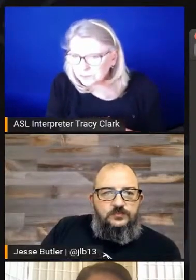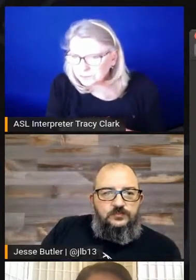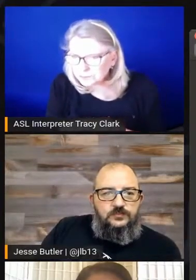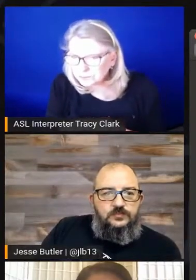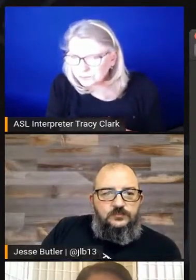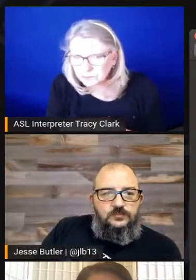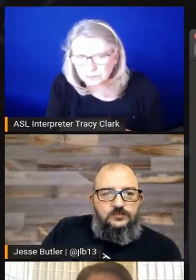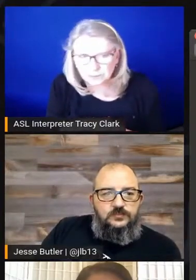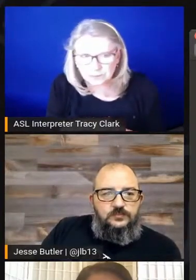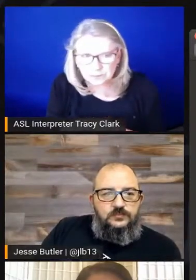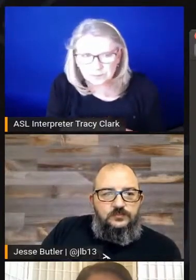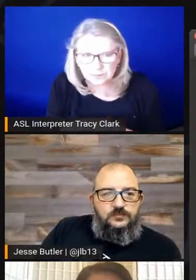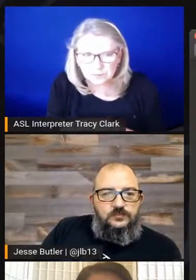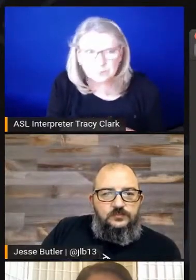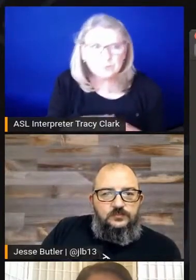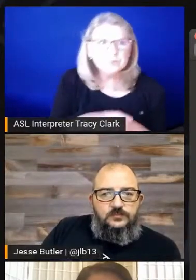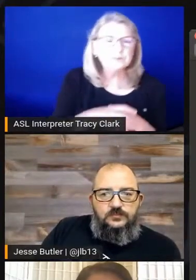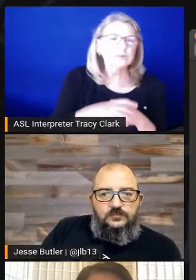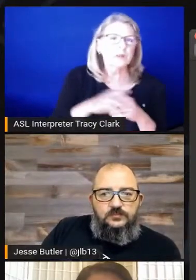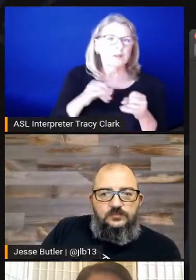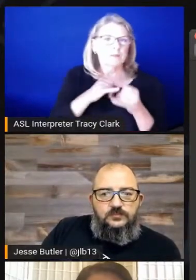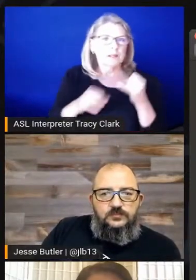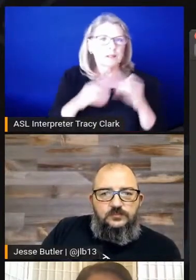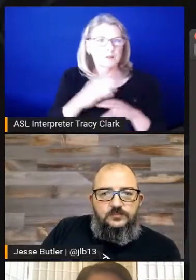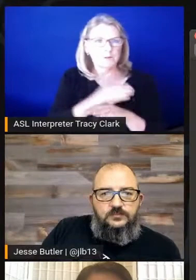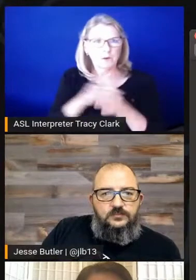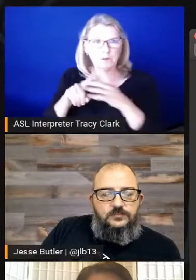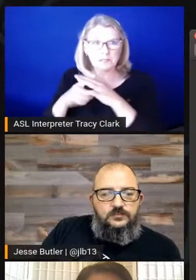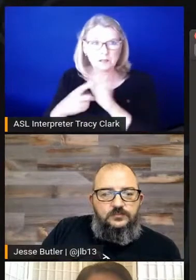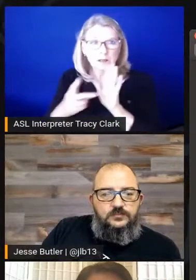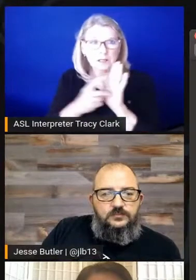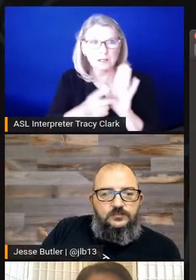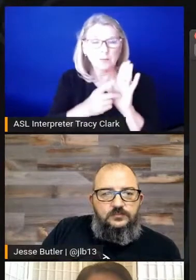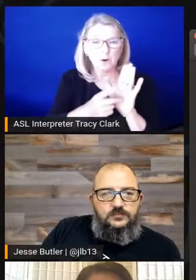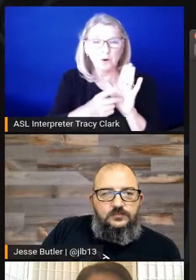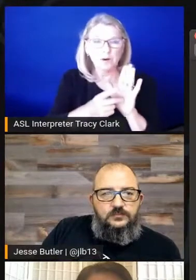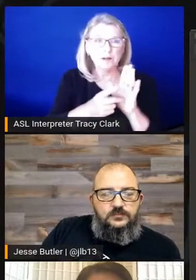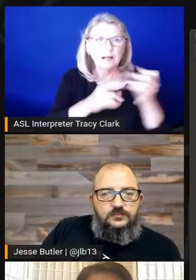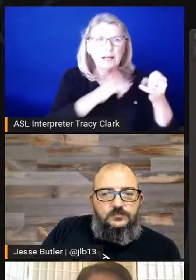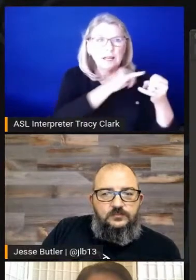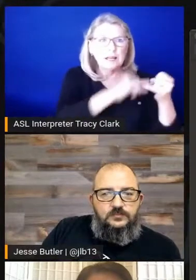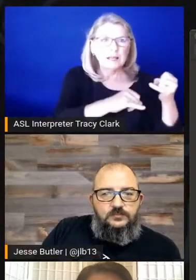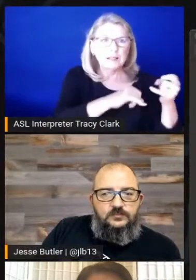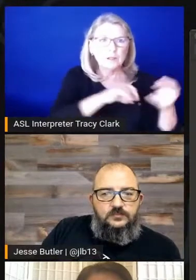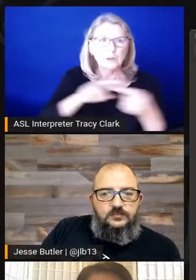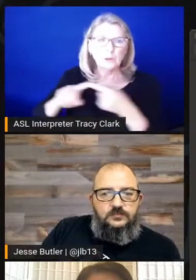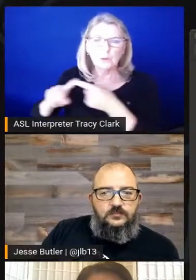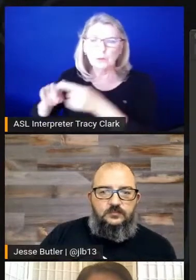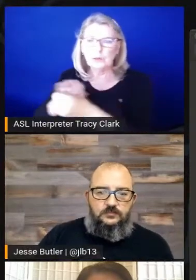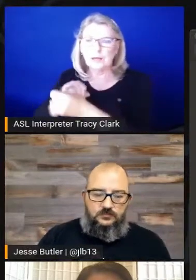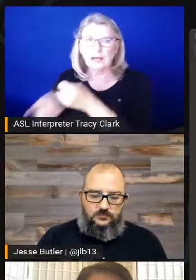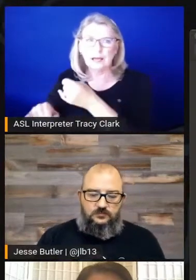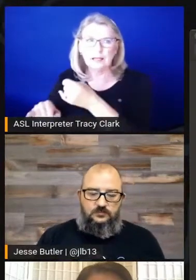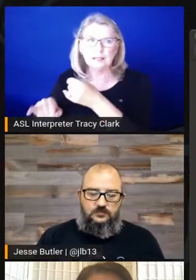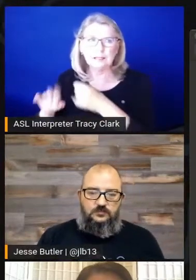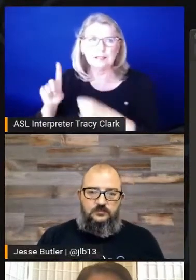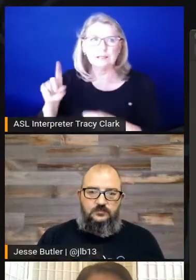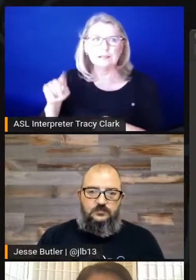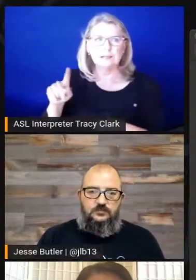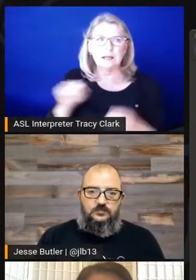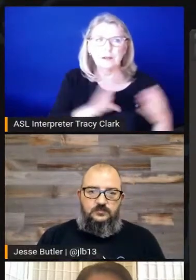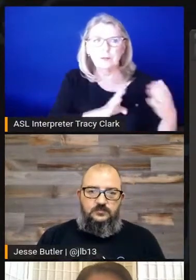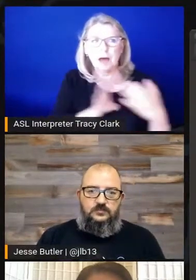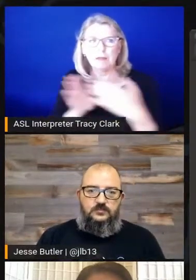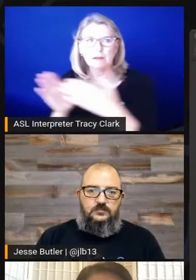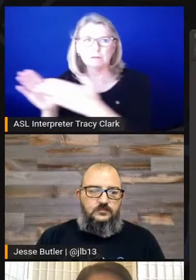And then lastly, before we get into the demo, there is the end-to-end data path that I'd like to talk about a little. So I'll just